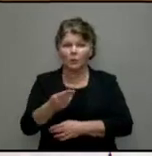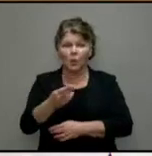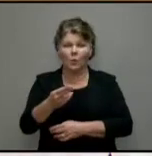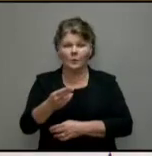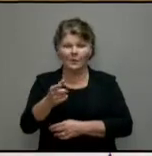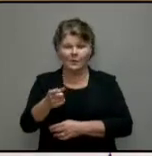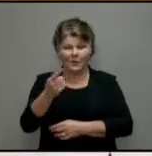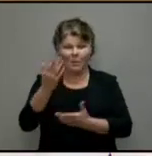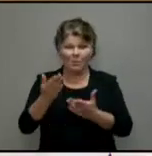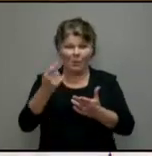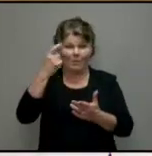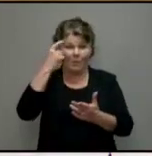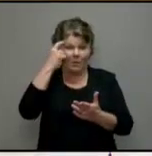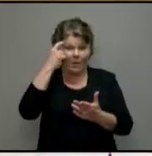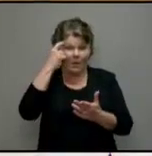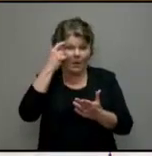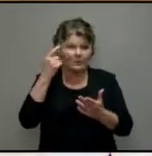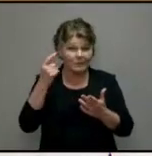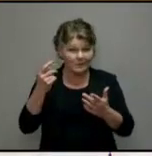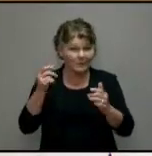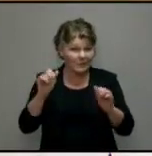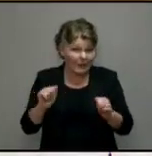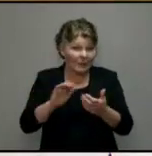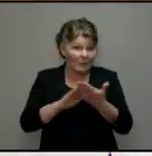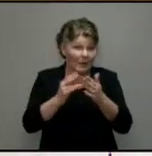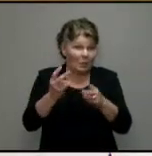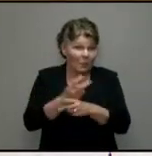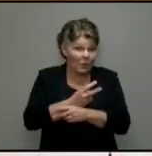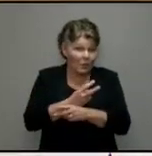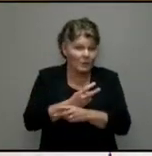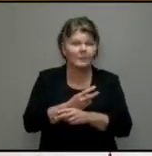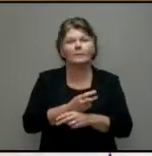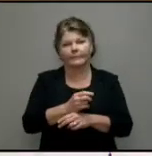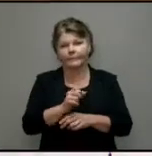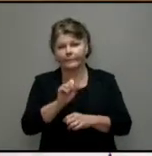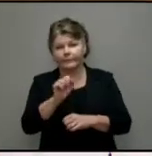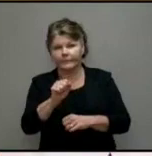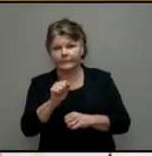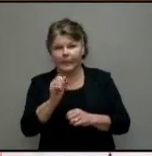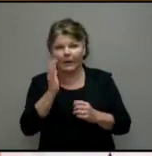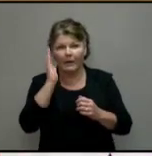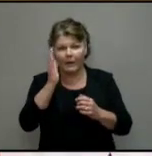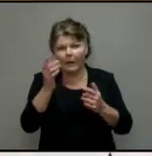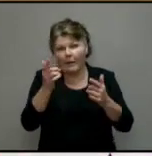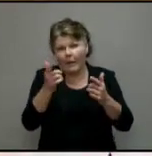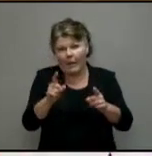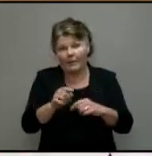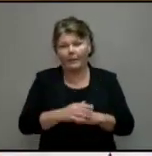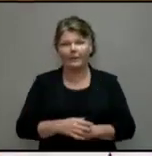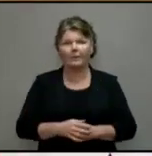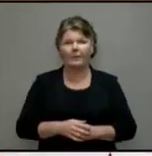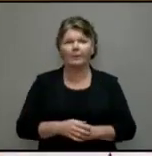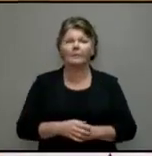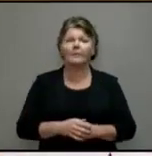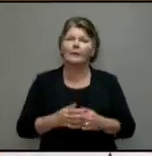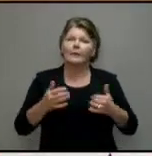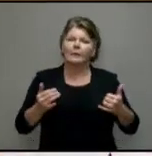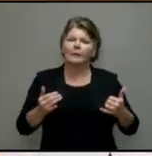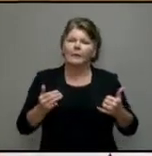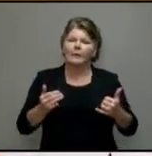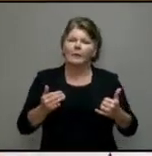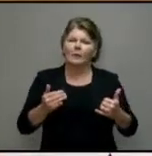could get worse. And it did. In this first Sunday after Christmas, we're faced with a very